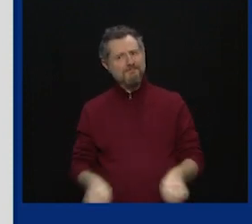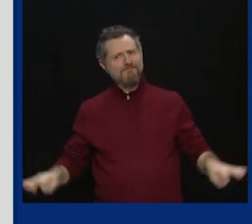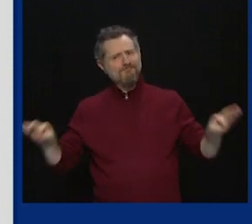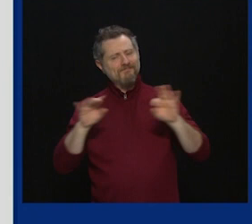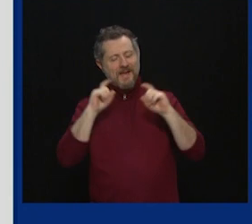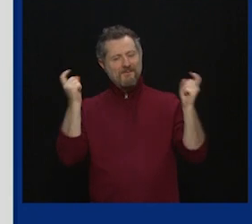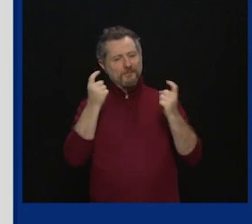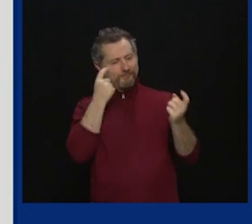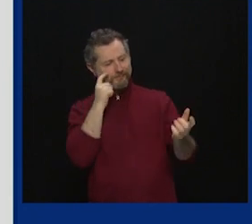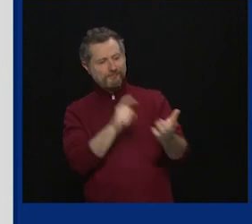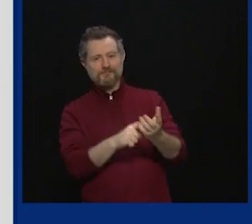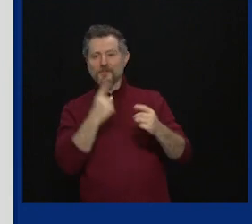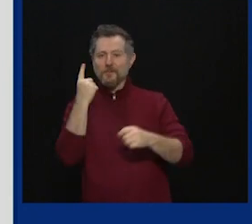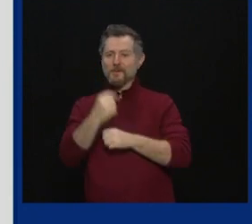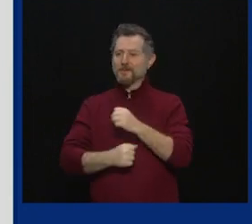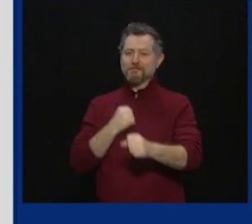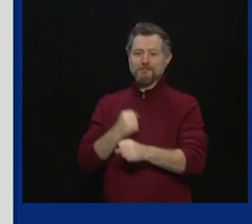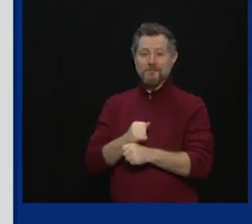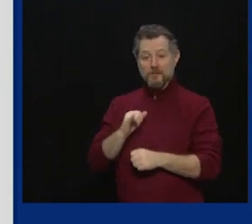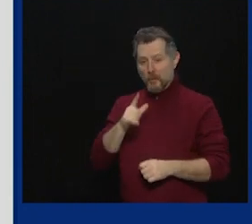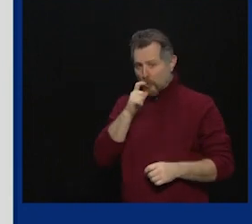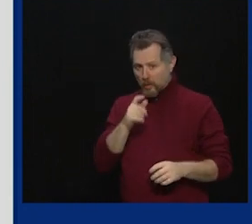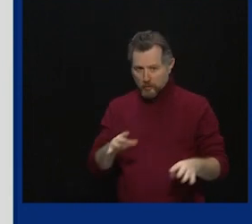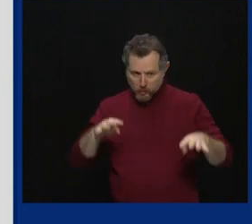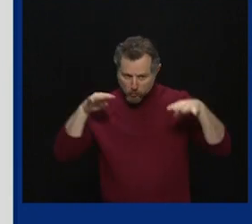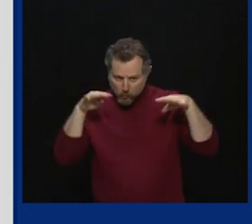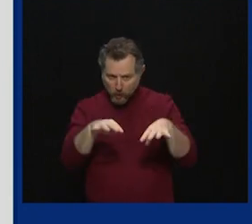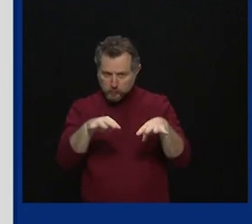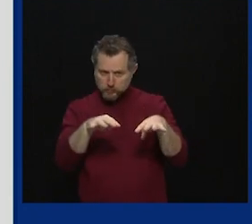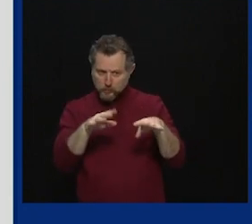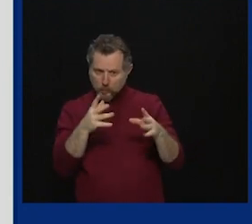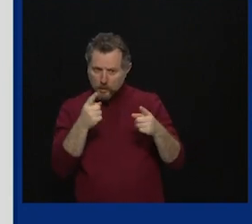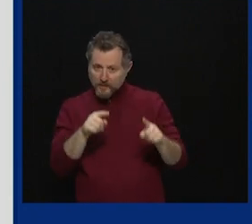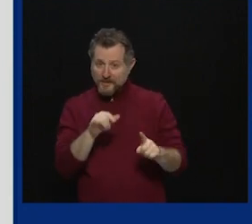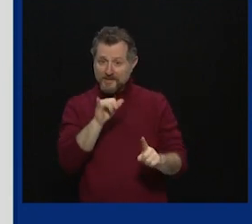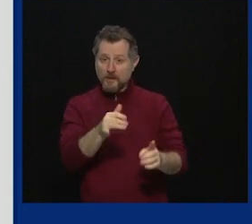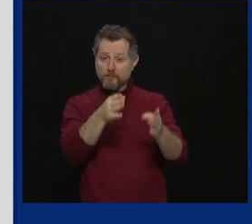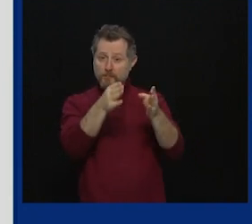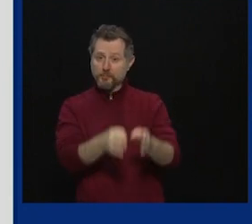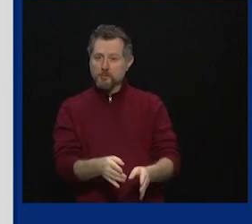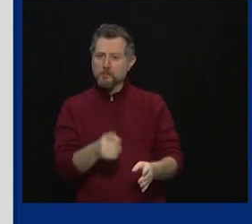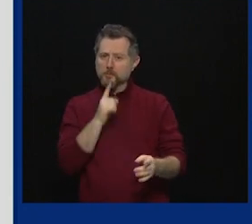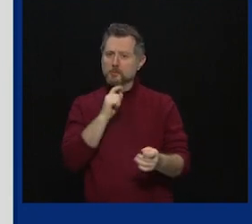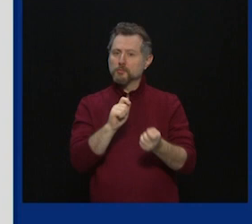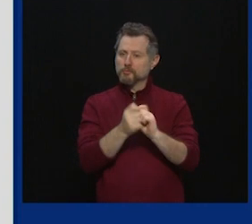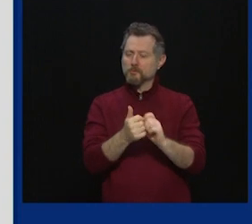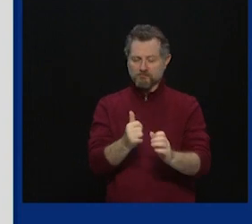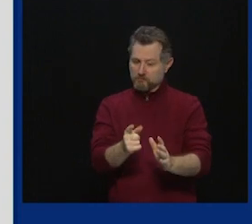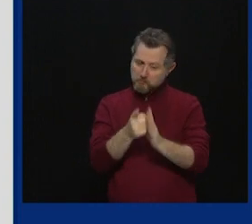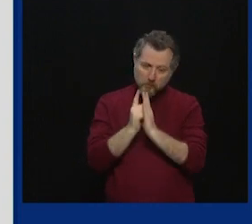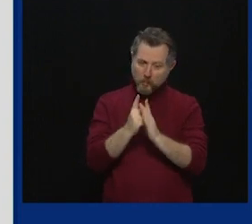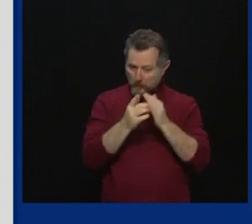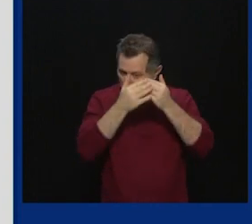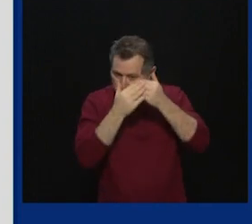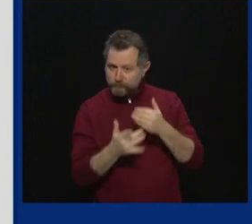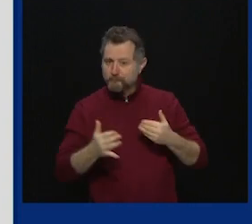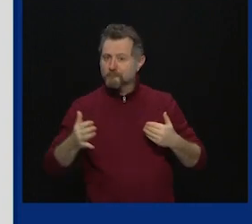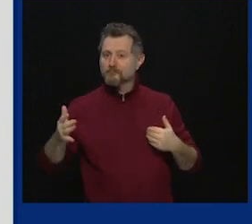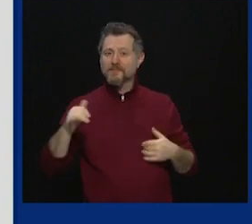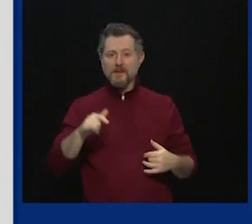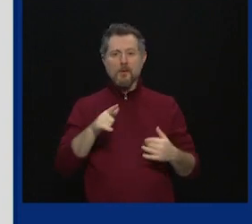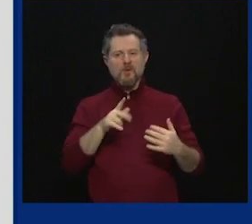so closely, this was a turning point in our war against COVID, because back in March of